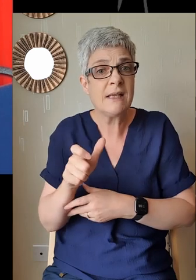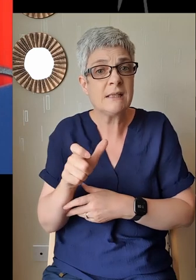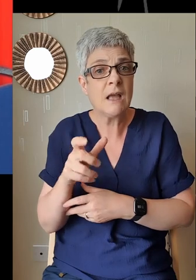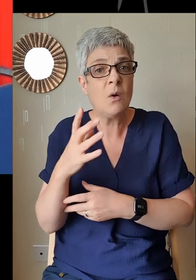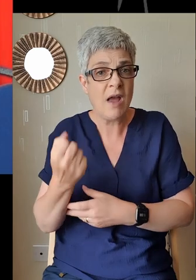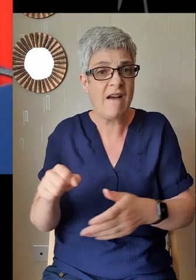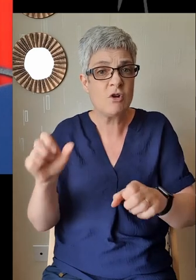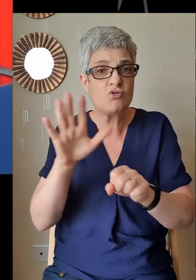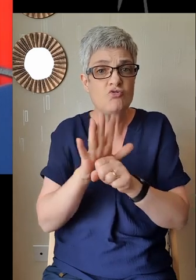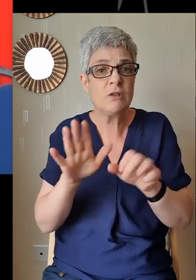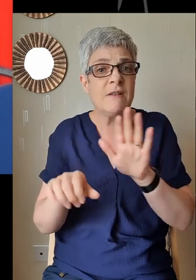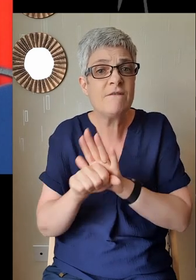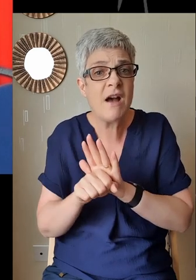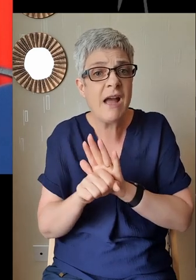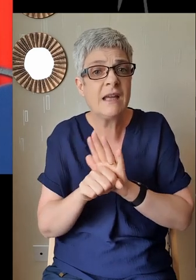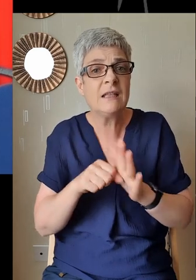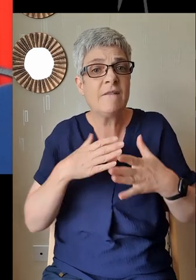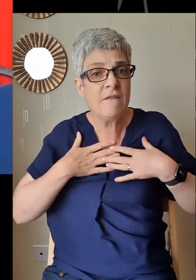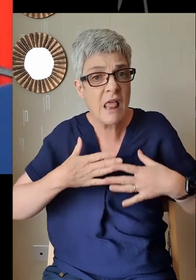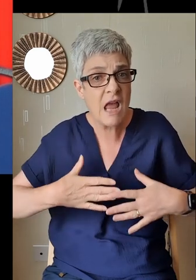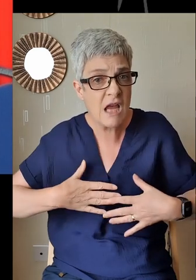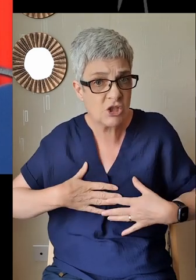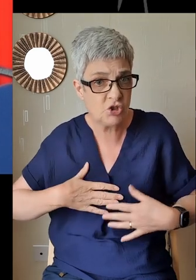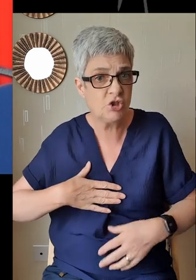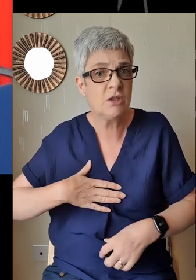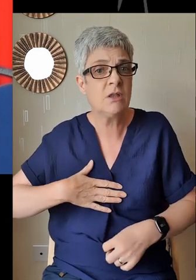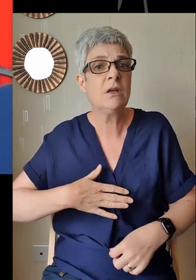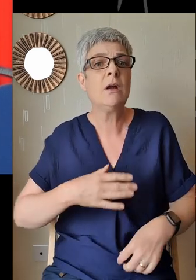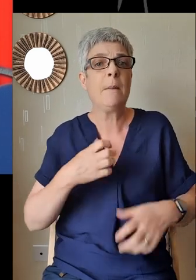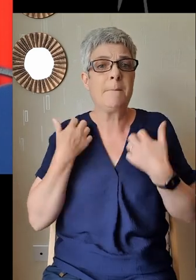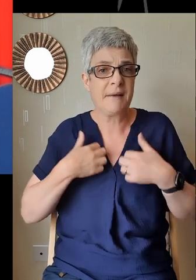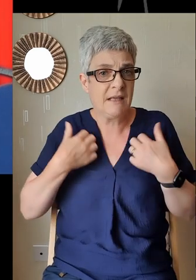the flesh with its passions and desires.